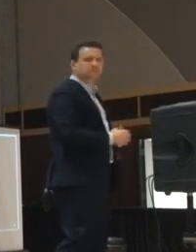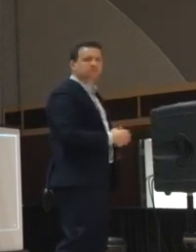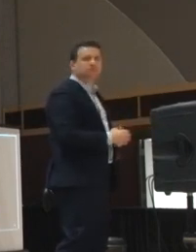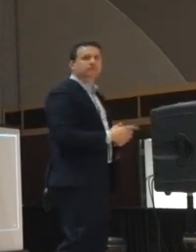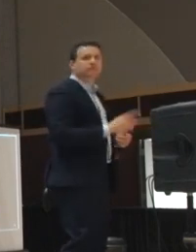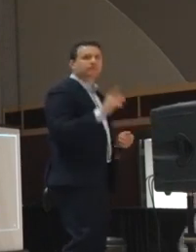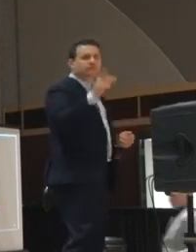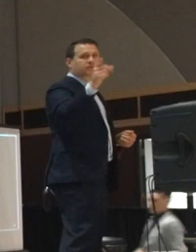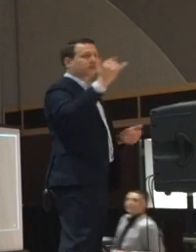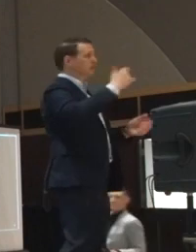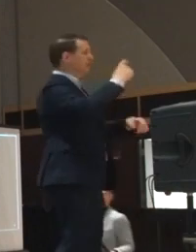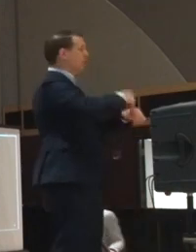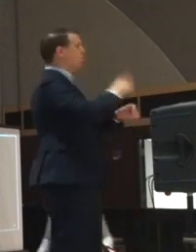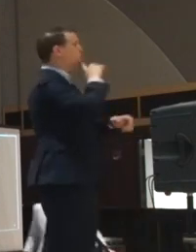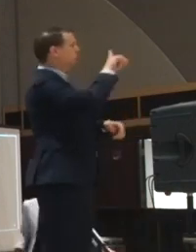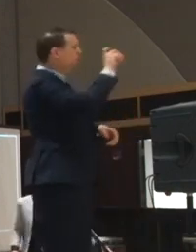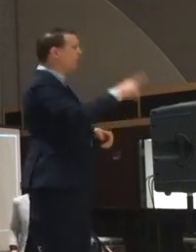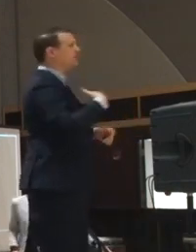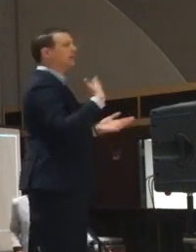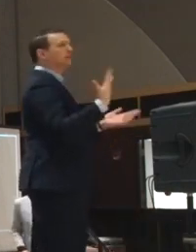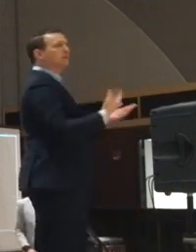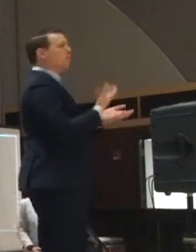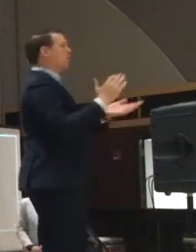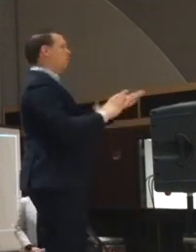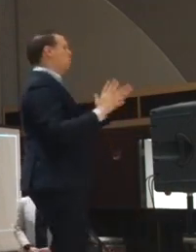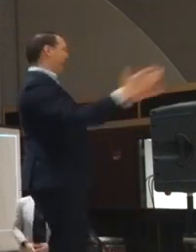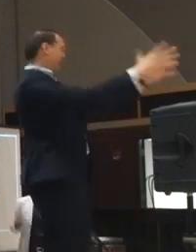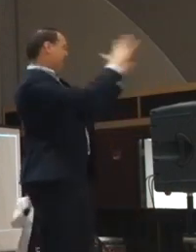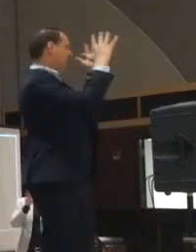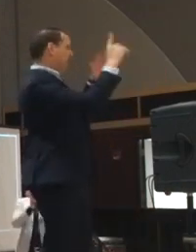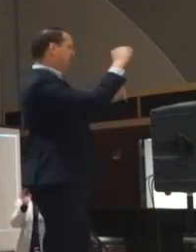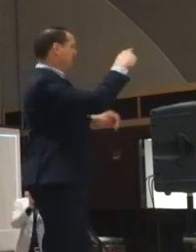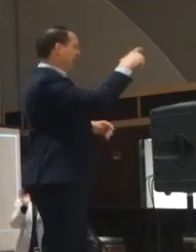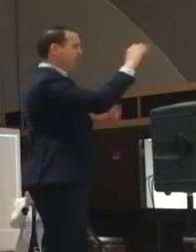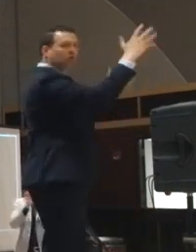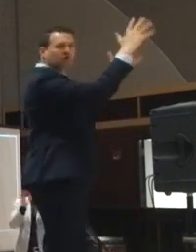right, so we're going to have questions go around. I'd like to take a moment to give a round of applause for Temple.